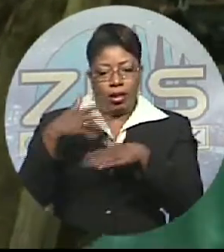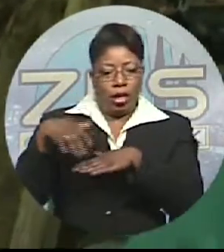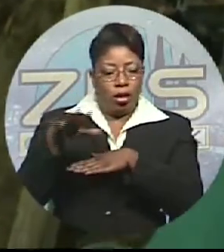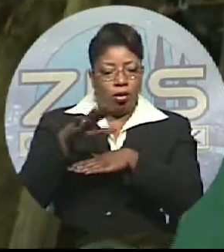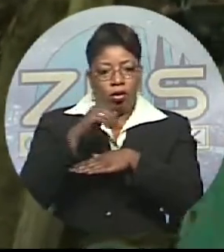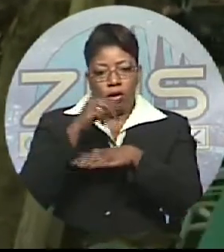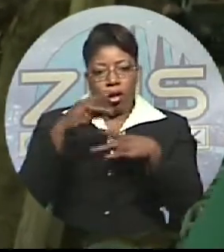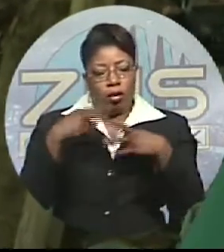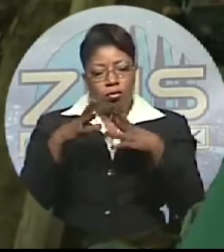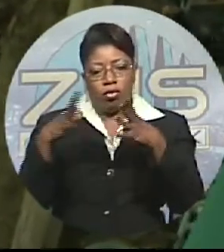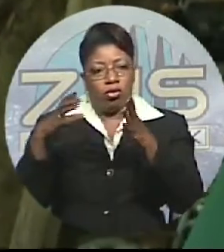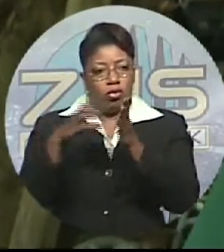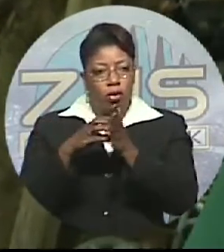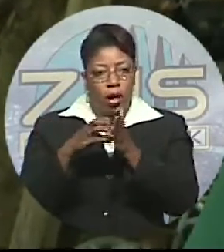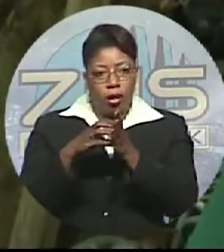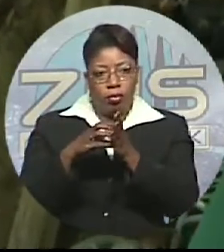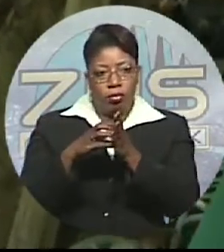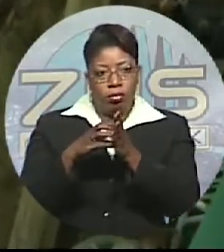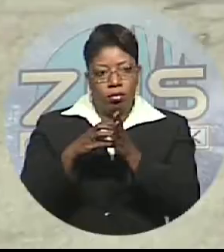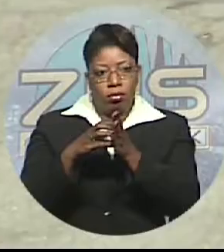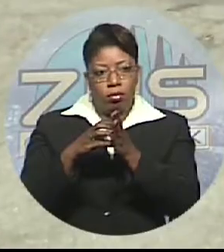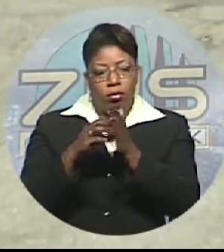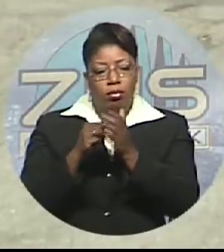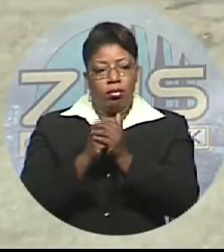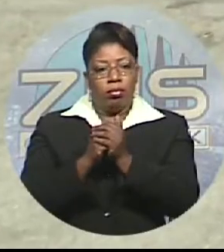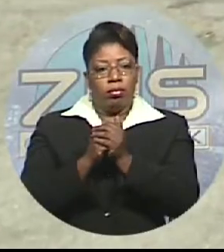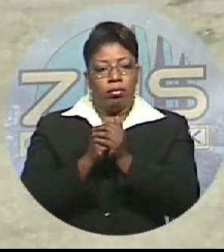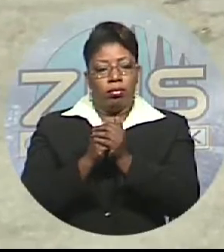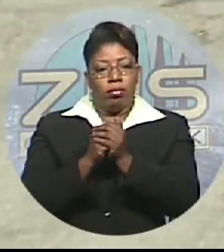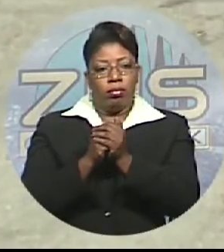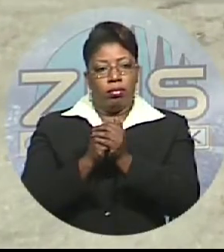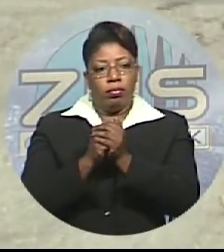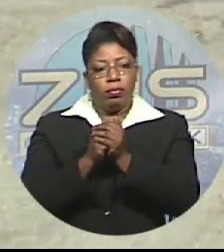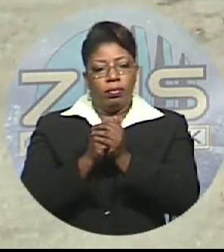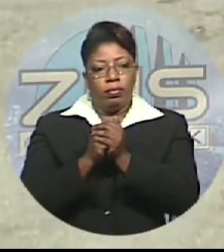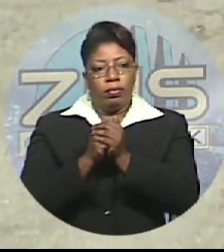Down in that area, you have crime. CS Gatterley, ZNS Network News.